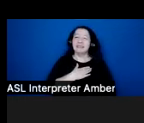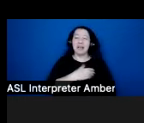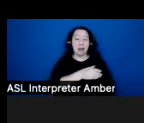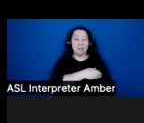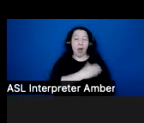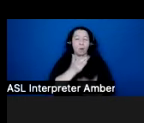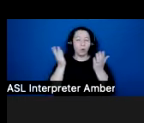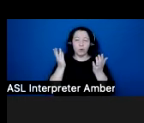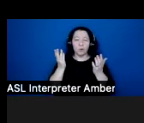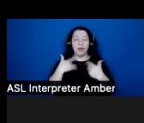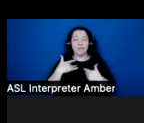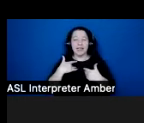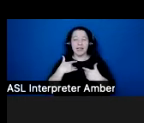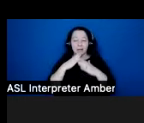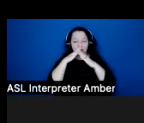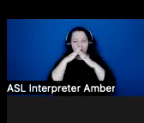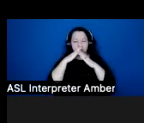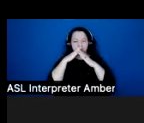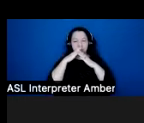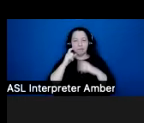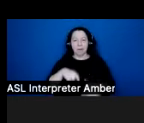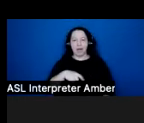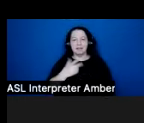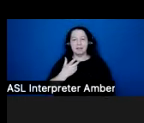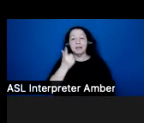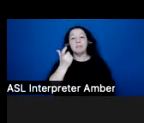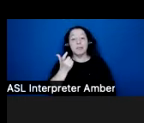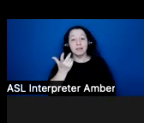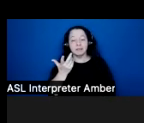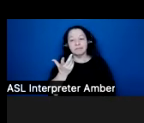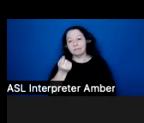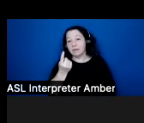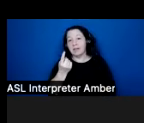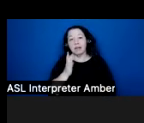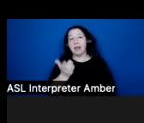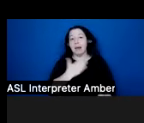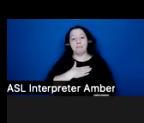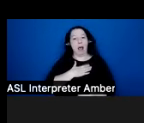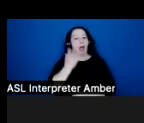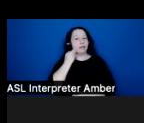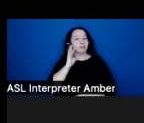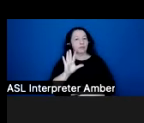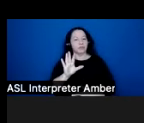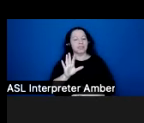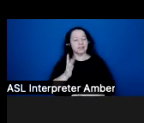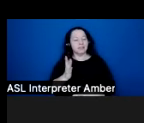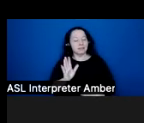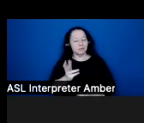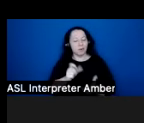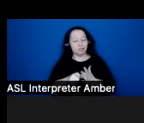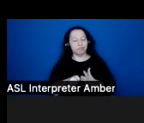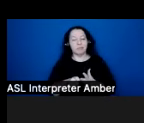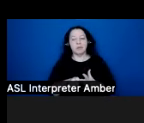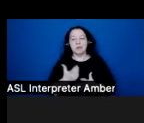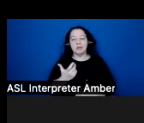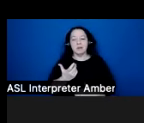silenced because there's a responsibility for me. Again, this is just my experience of really